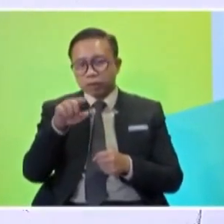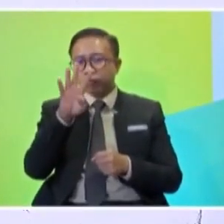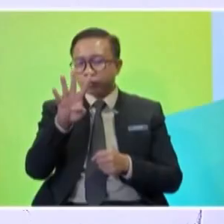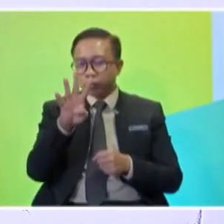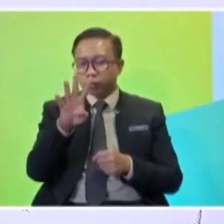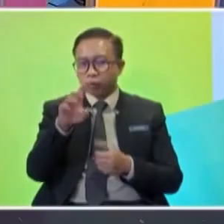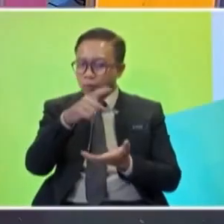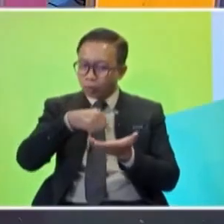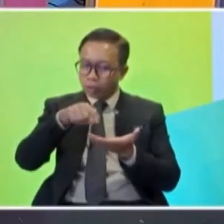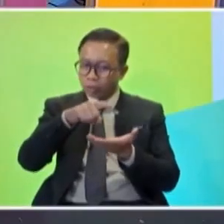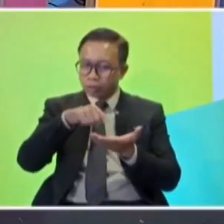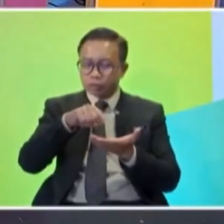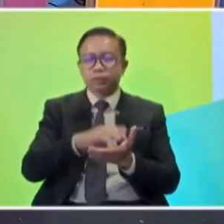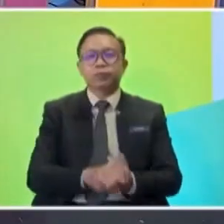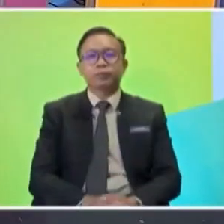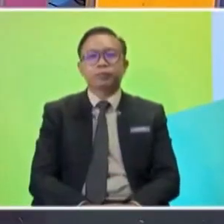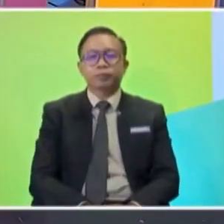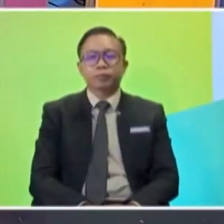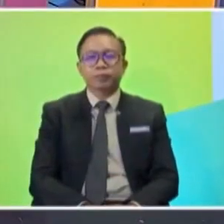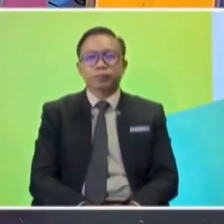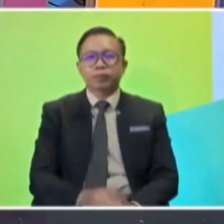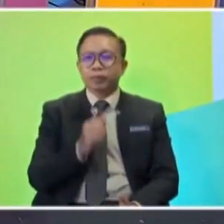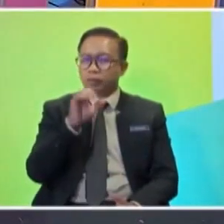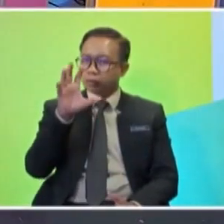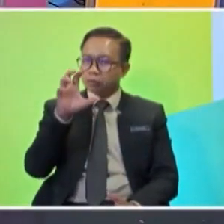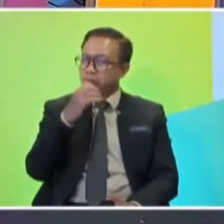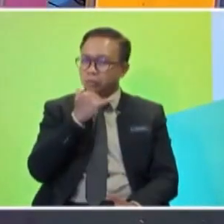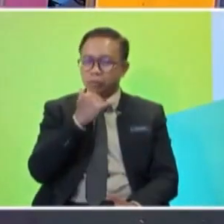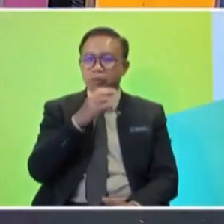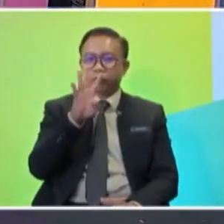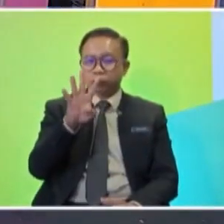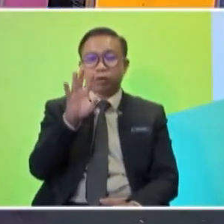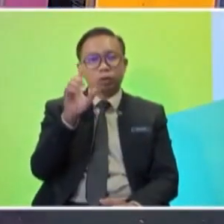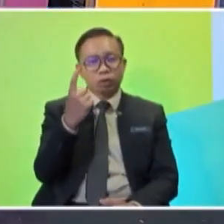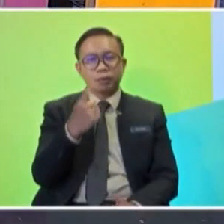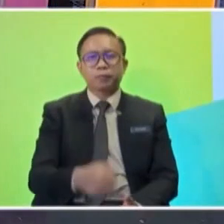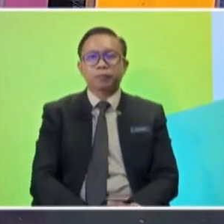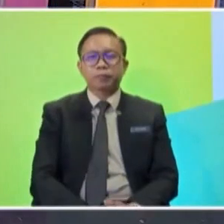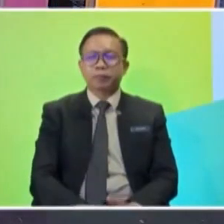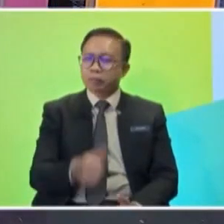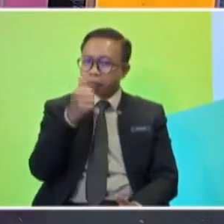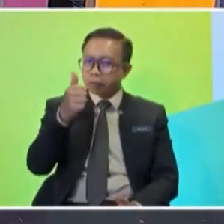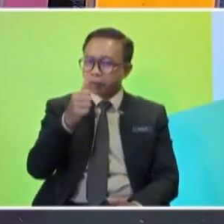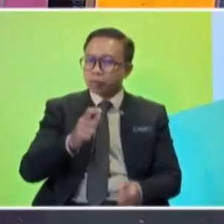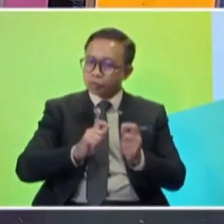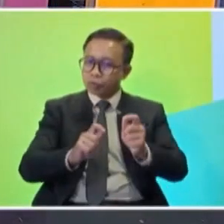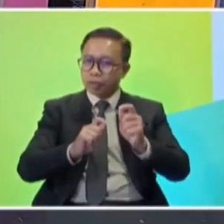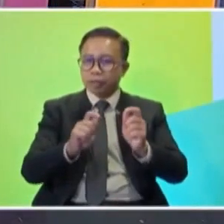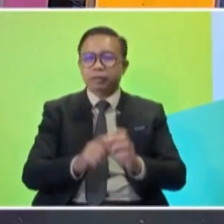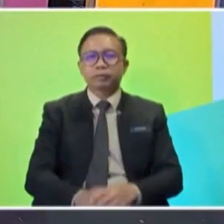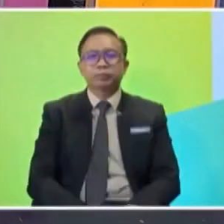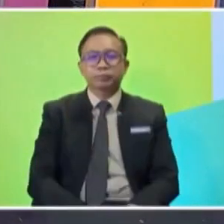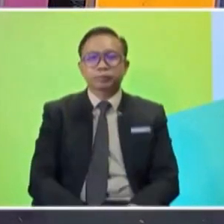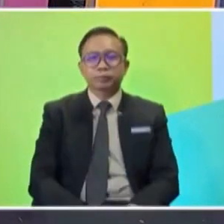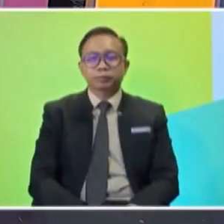Three donuts and 4 donuts, not 50, Chris. Oh, that was only a very bad guess. 4 donuts. It's a good try. Okay. It's a good try. All right.